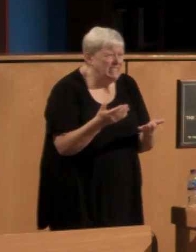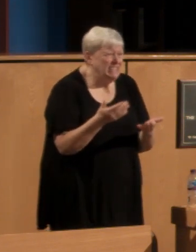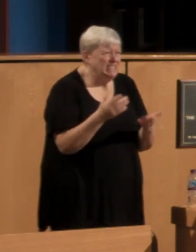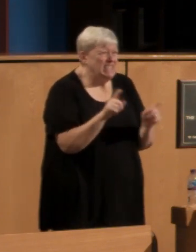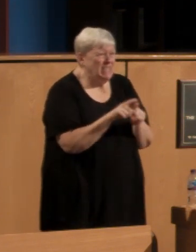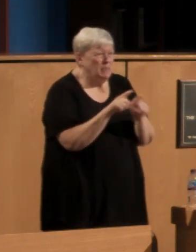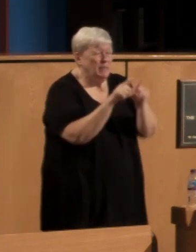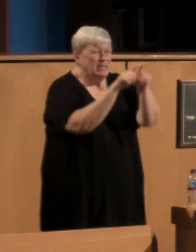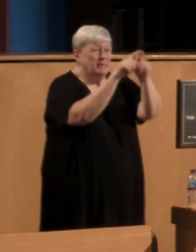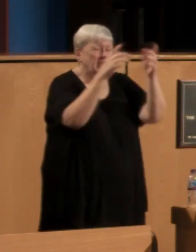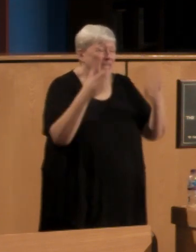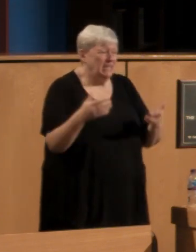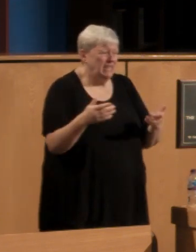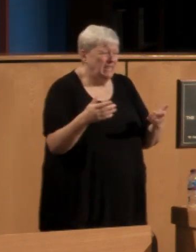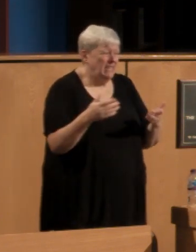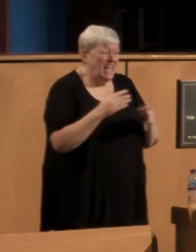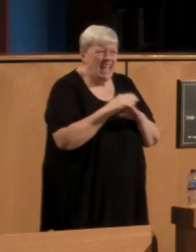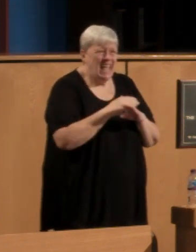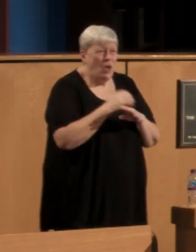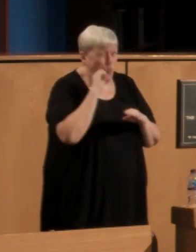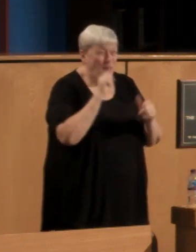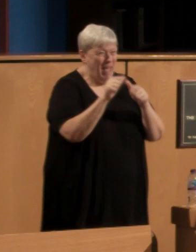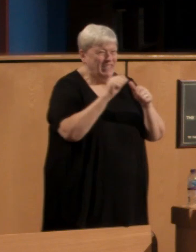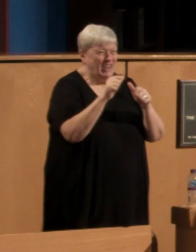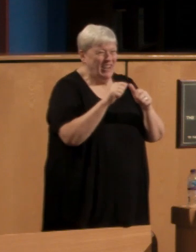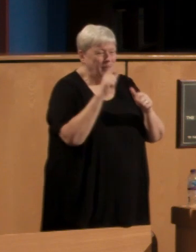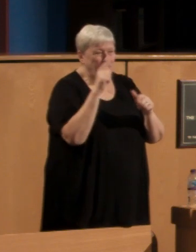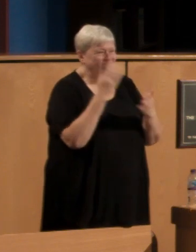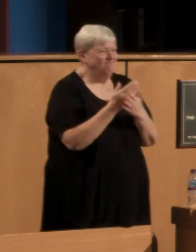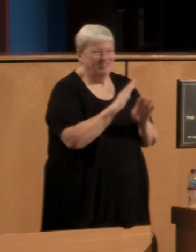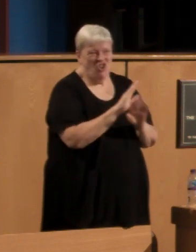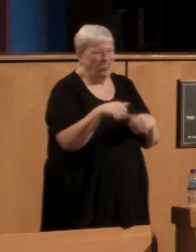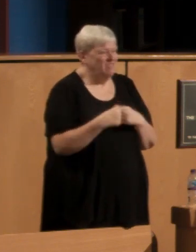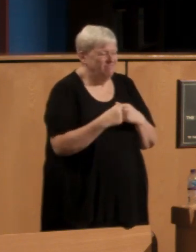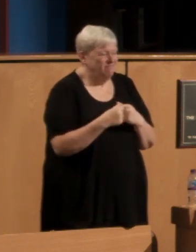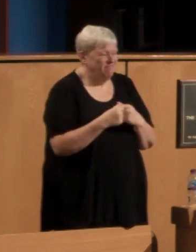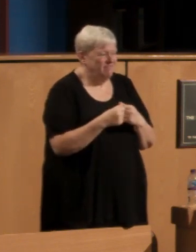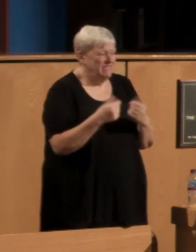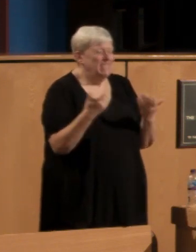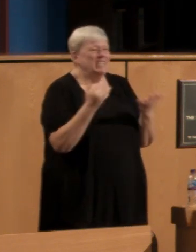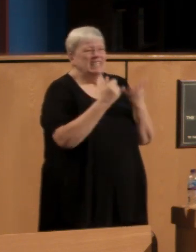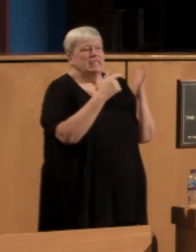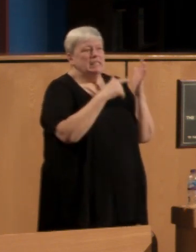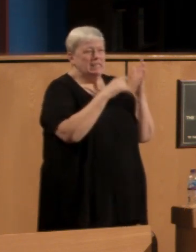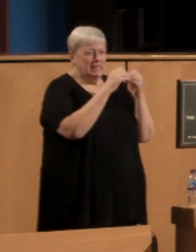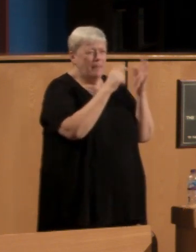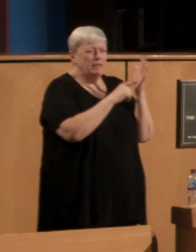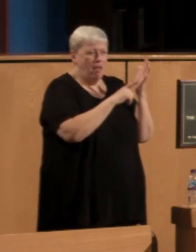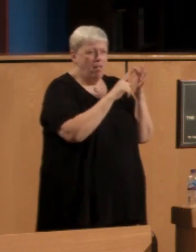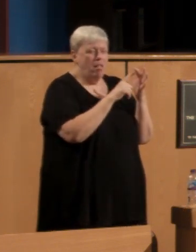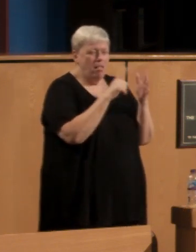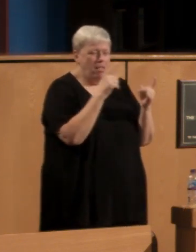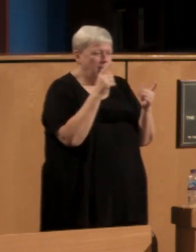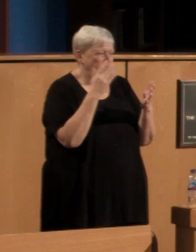and actually you're going, but it's not though. And that really scares me. So it's very subtle horror in that sense. And it's definitely not the